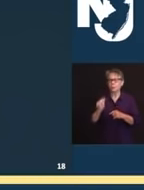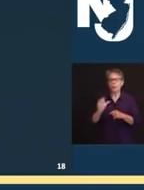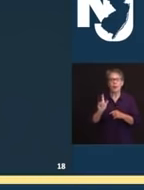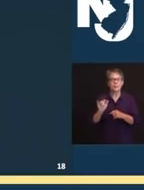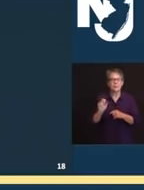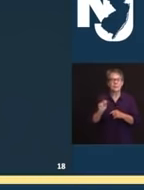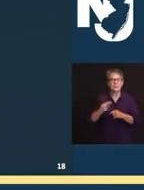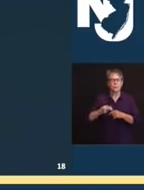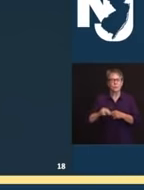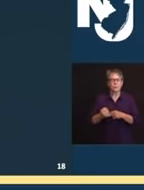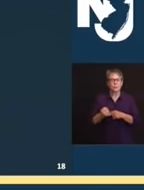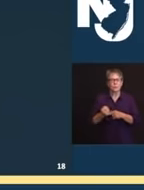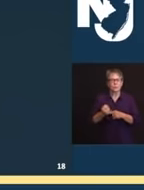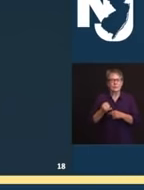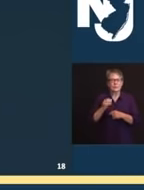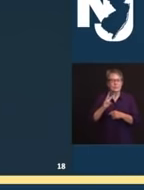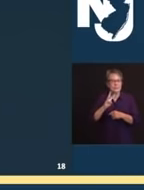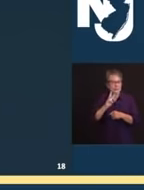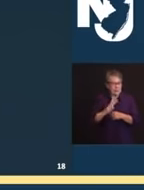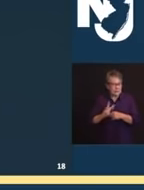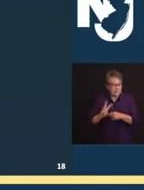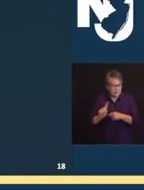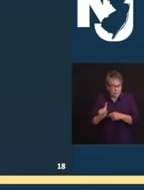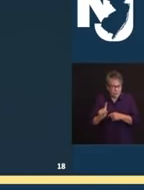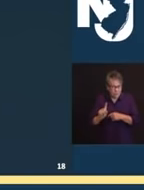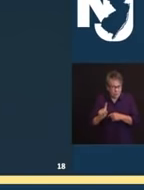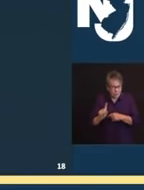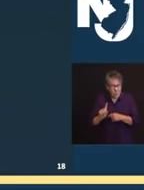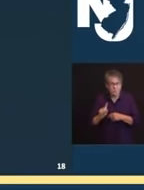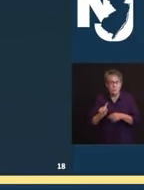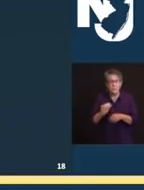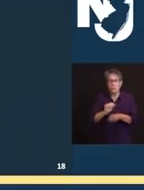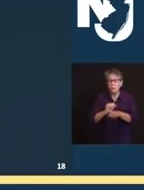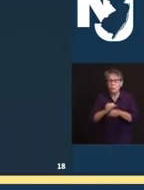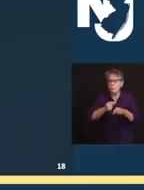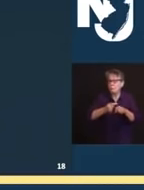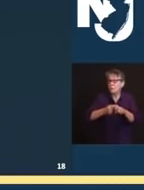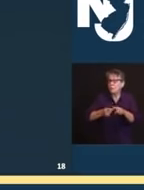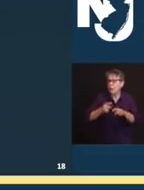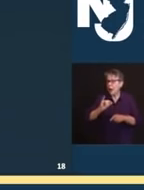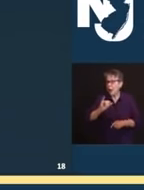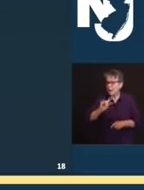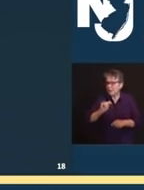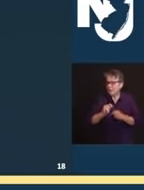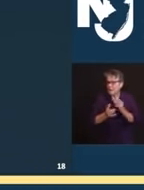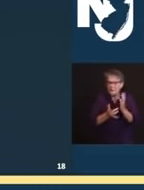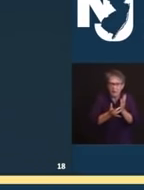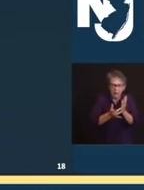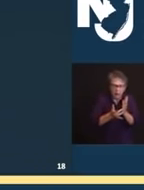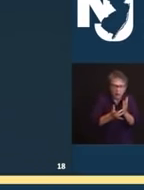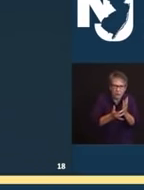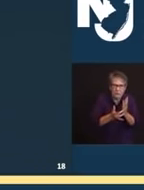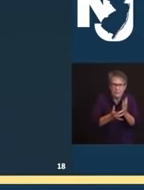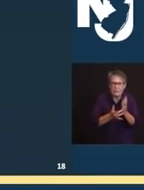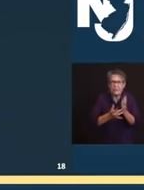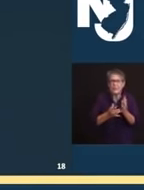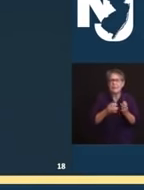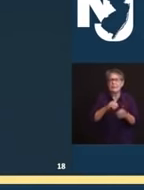his days working in IT for Hackensack Meridian Health, but it was in the pulpit where he had his greatest